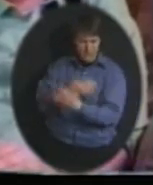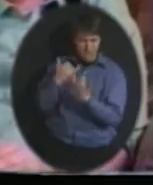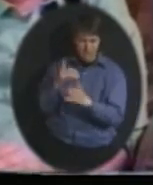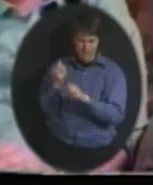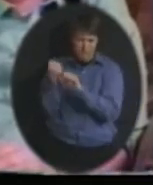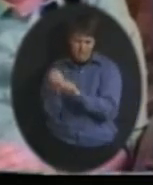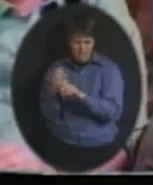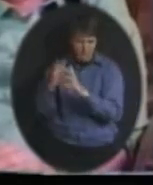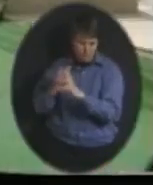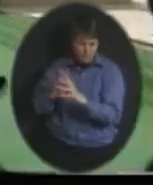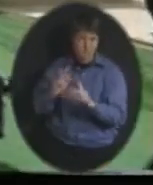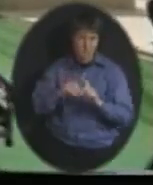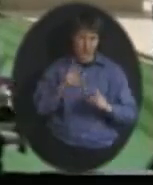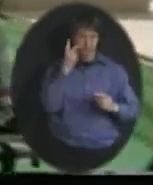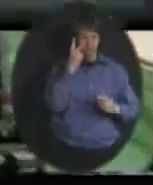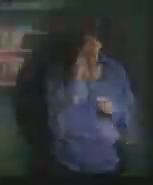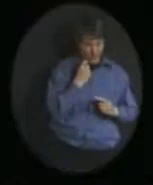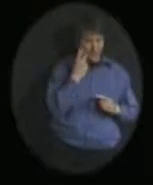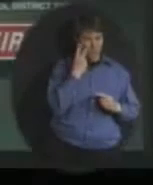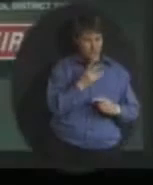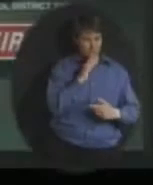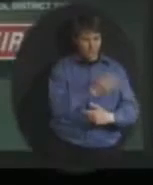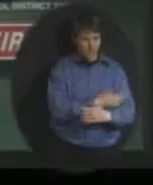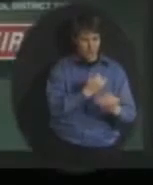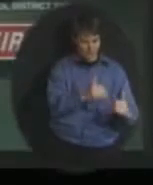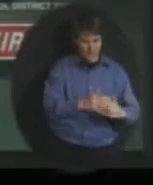cried watching Lindsay play.